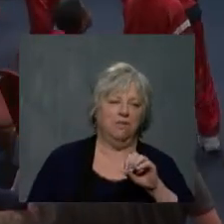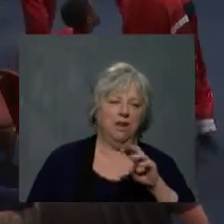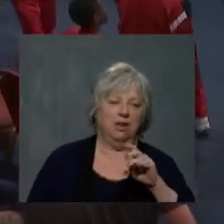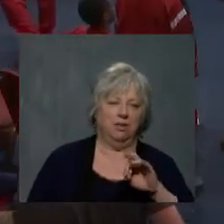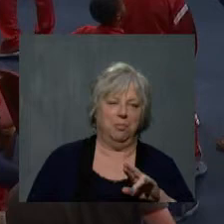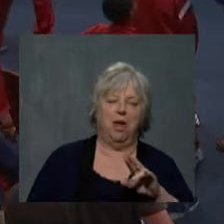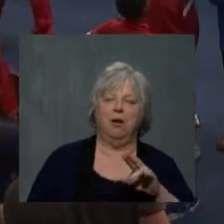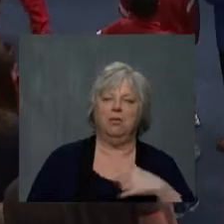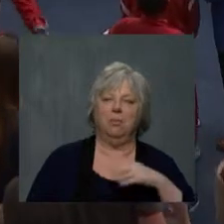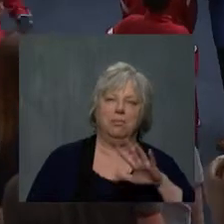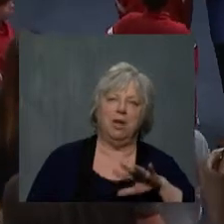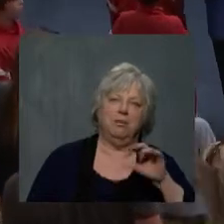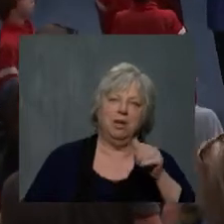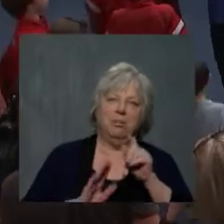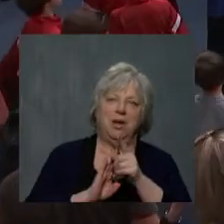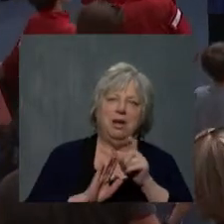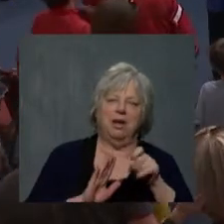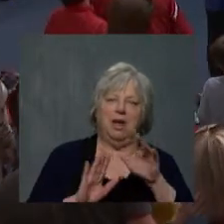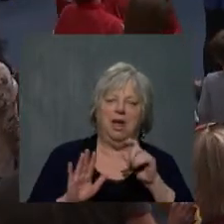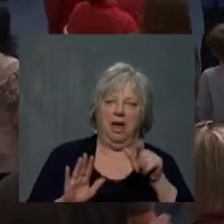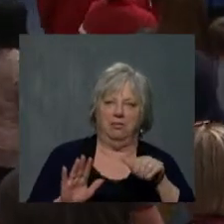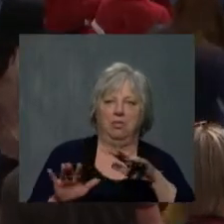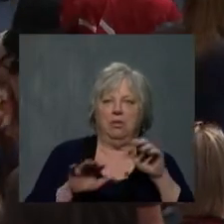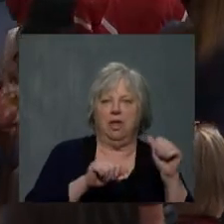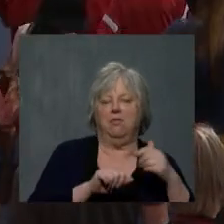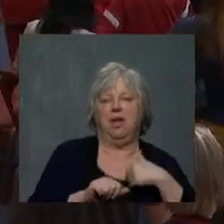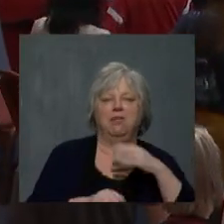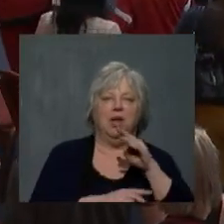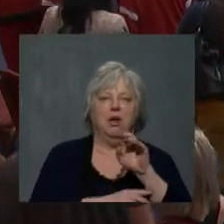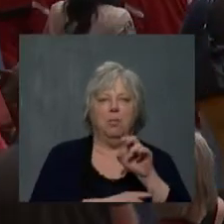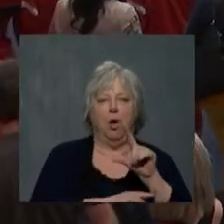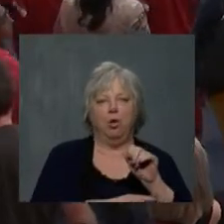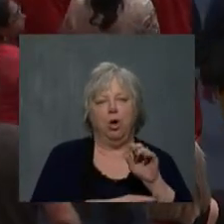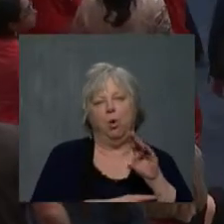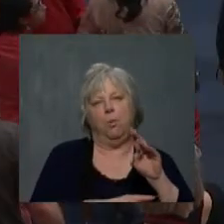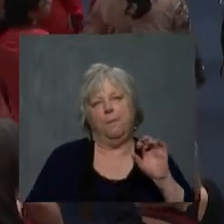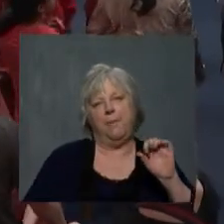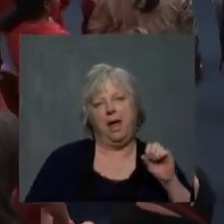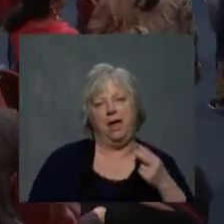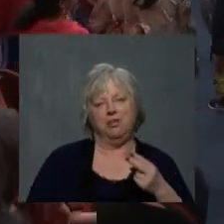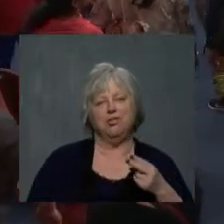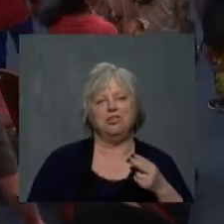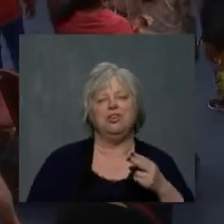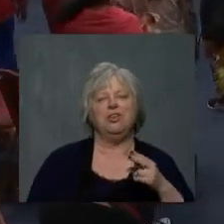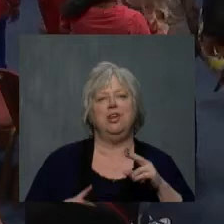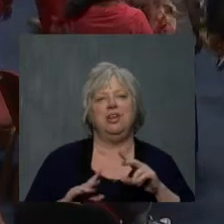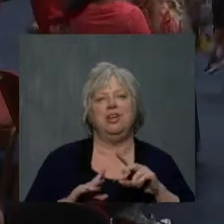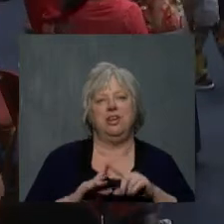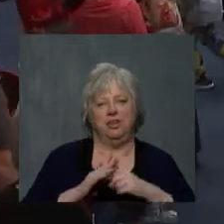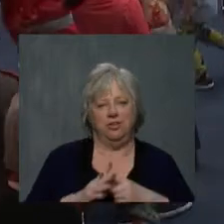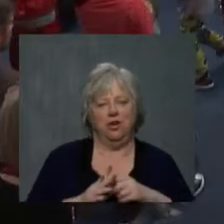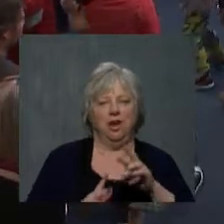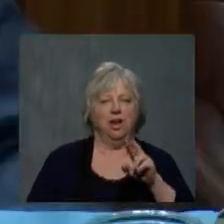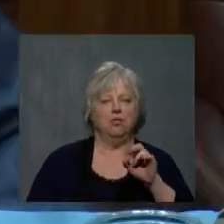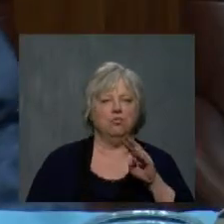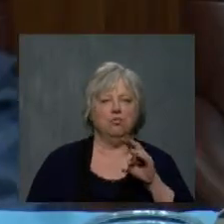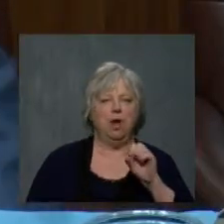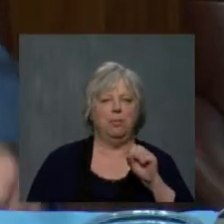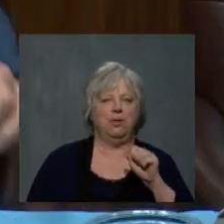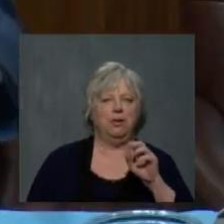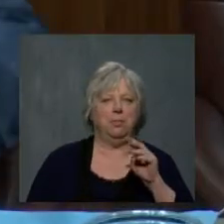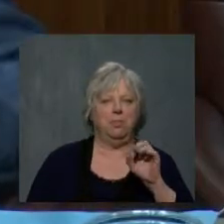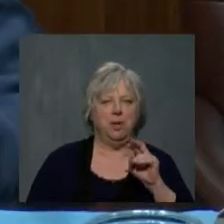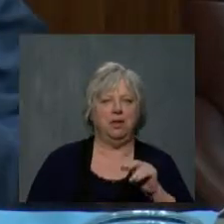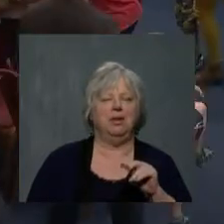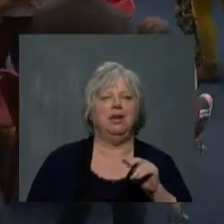leave here in about 10 minutes. We have Bolo Bash kickoff at Ripsaman Tennis Center with our